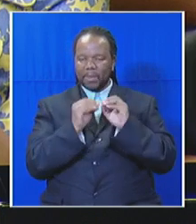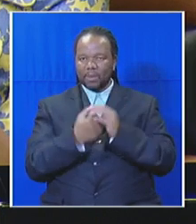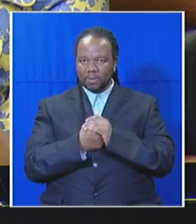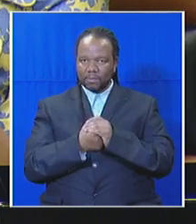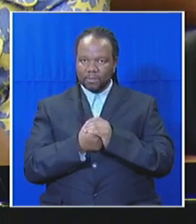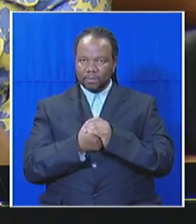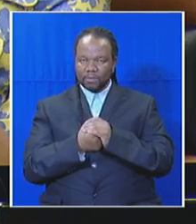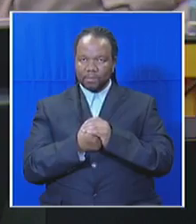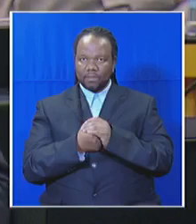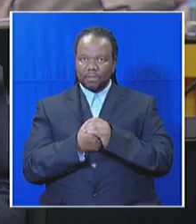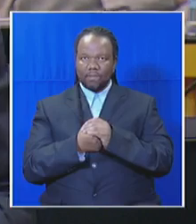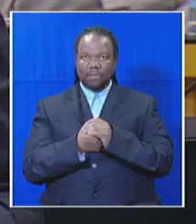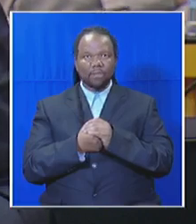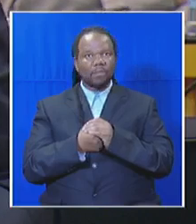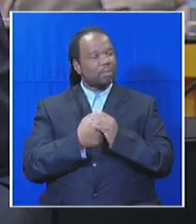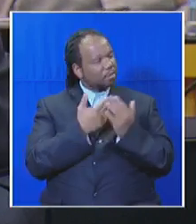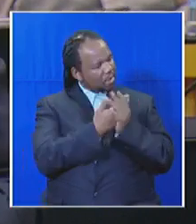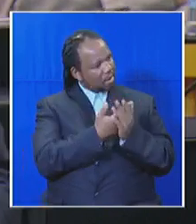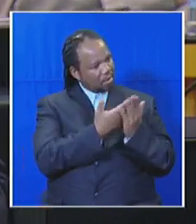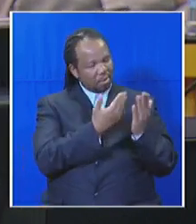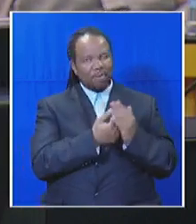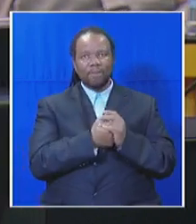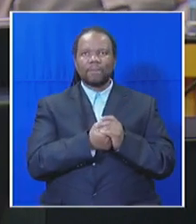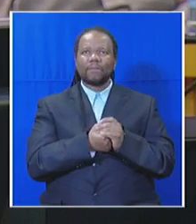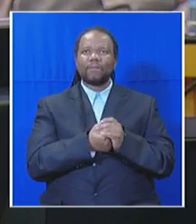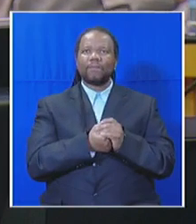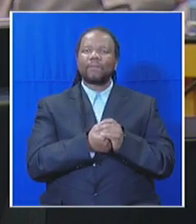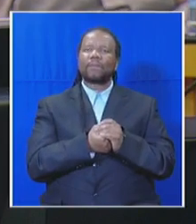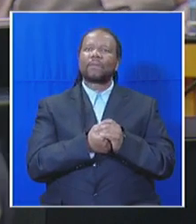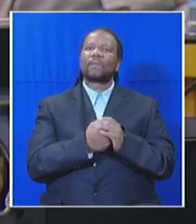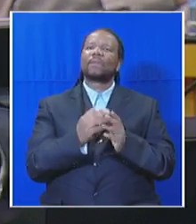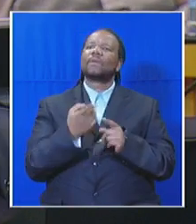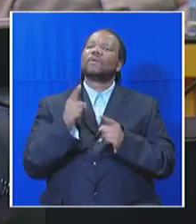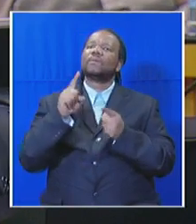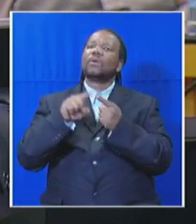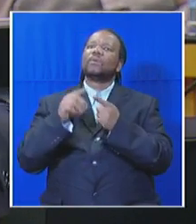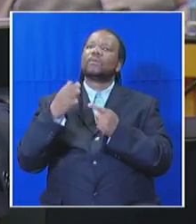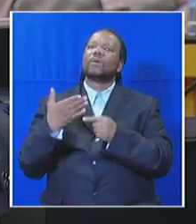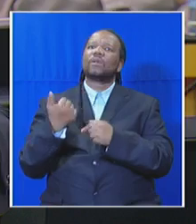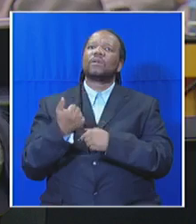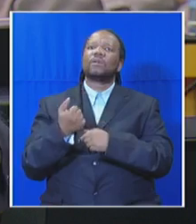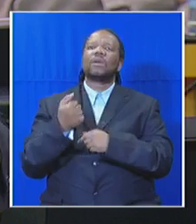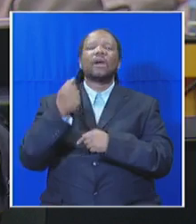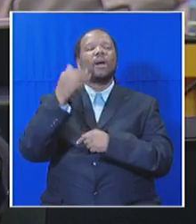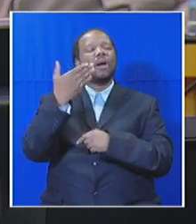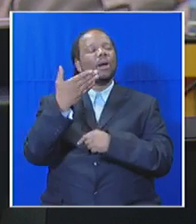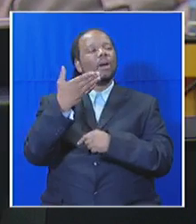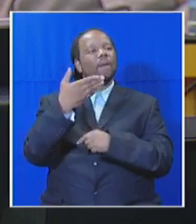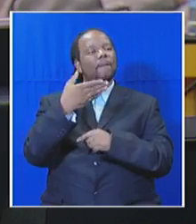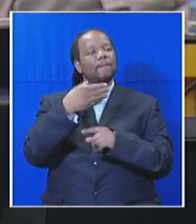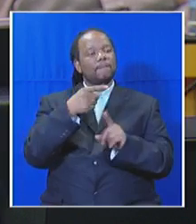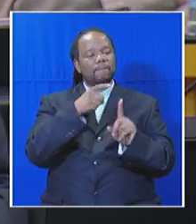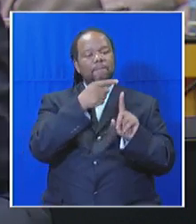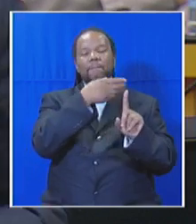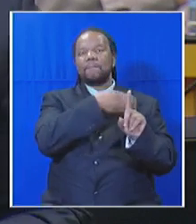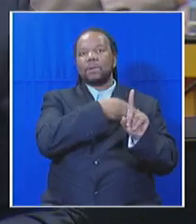Honorable Olomisa. Thank you, Madam Speaker. On a point of order, Speaker. Mr. President. On a point of order, Speaker. Our leader must